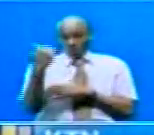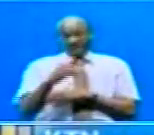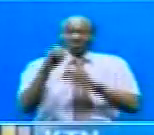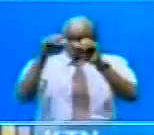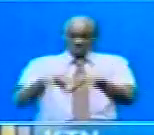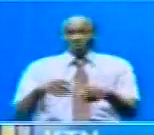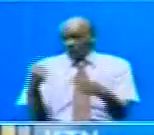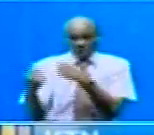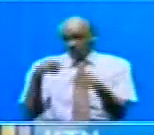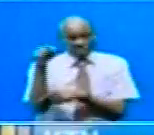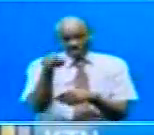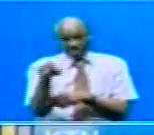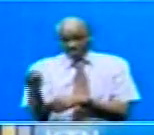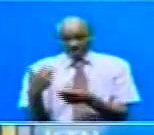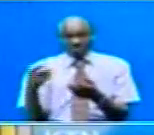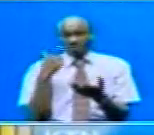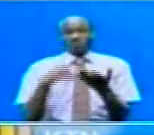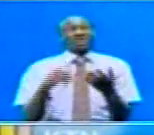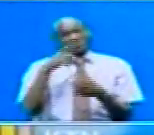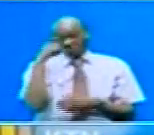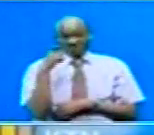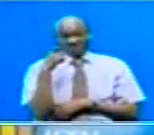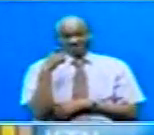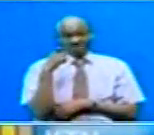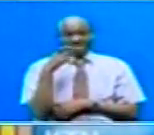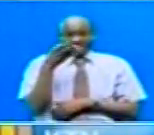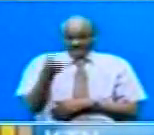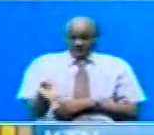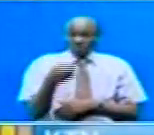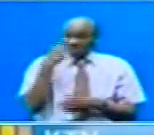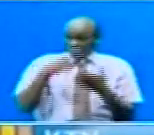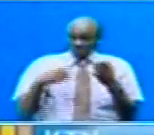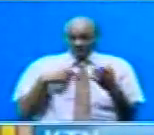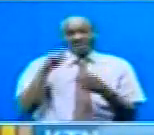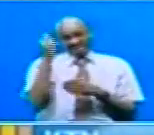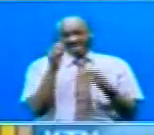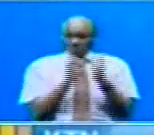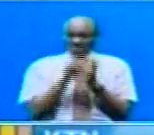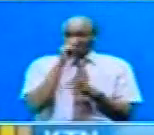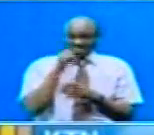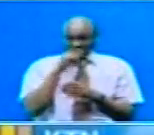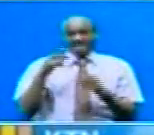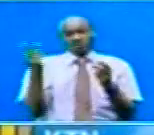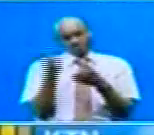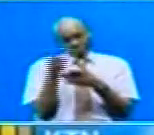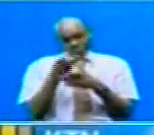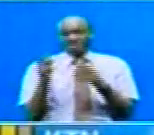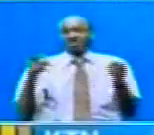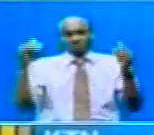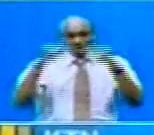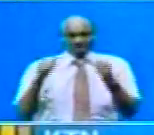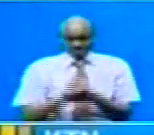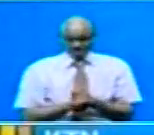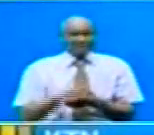there. And it was ugly. This created an uneven playing field between the Kenyan and Tanzanian tour operators. There was a lot